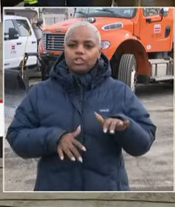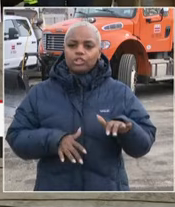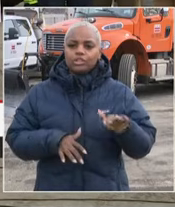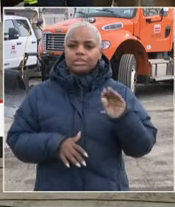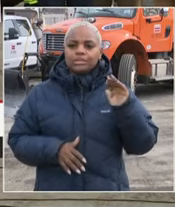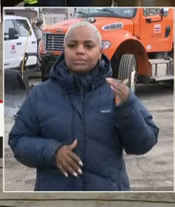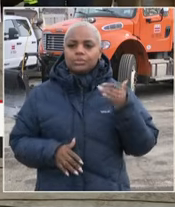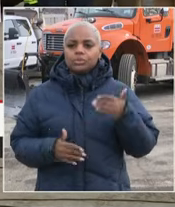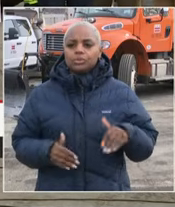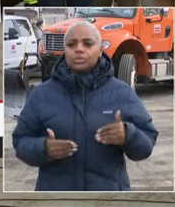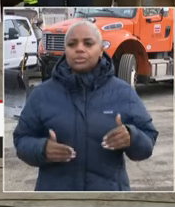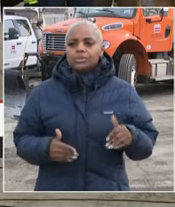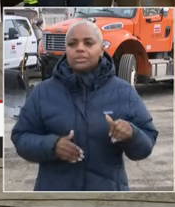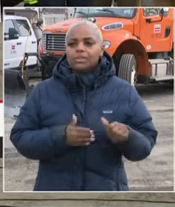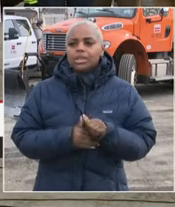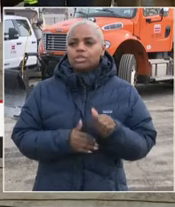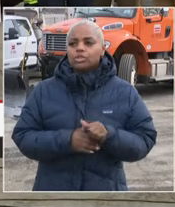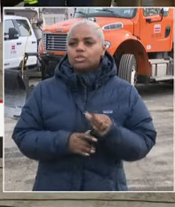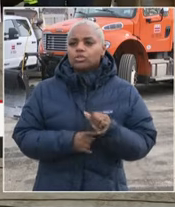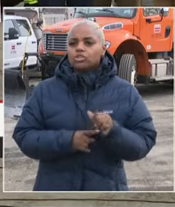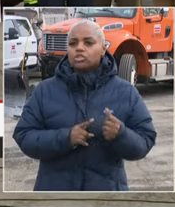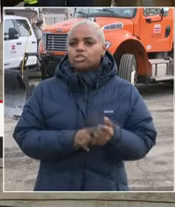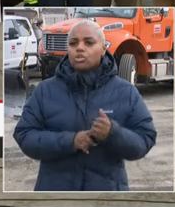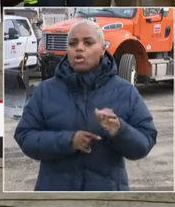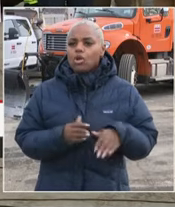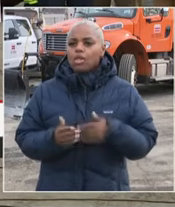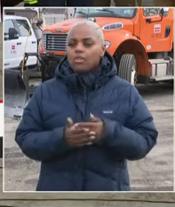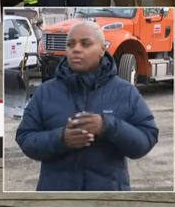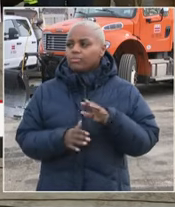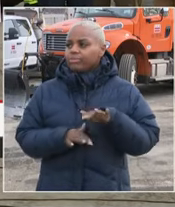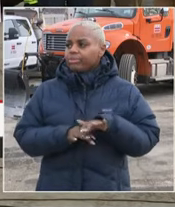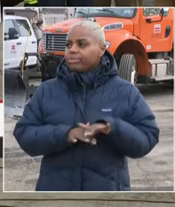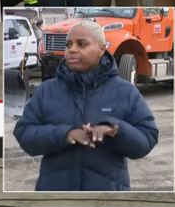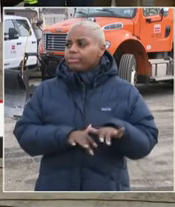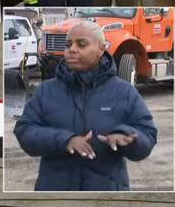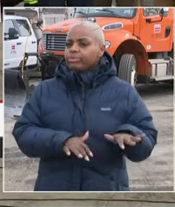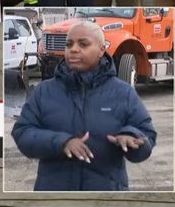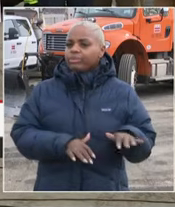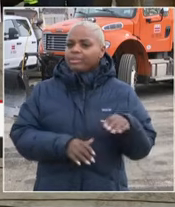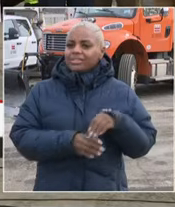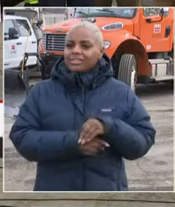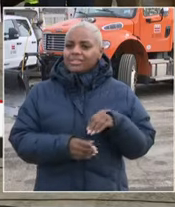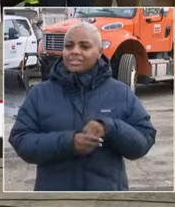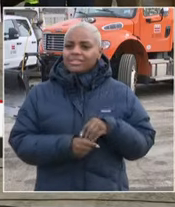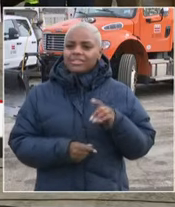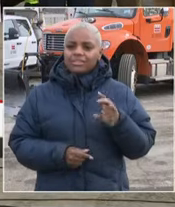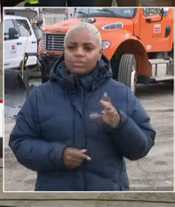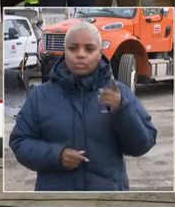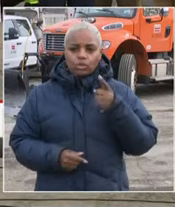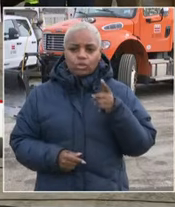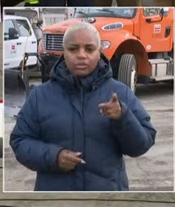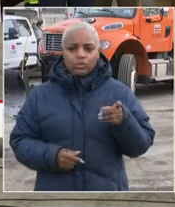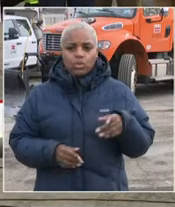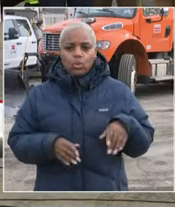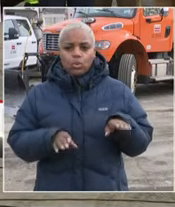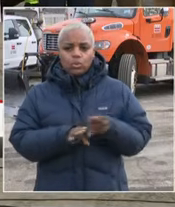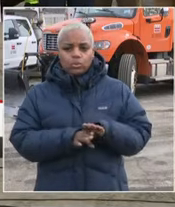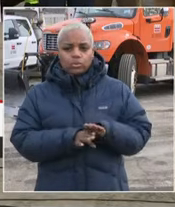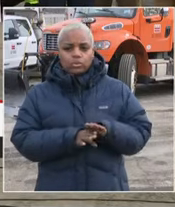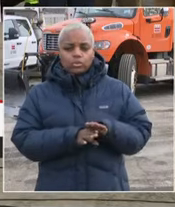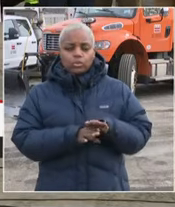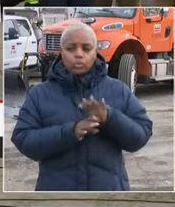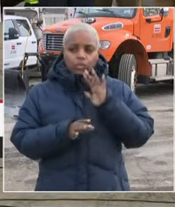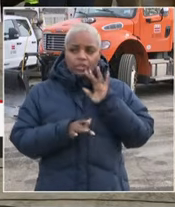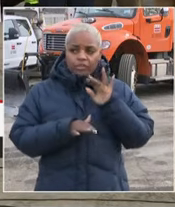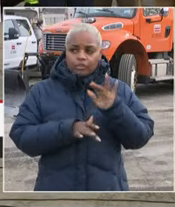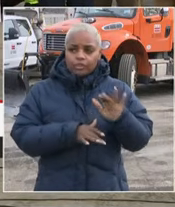flowing downriver into the District of Columbia. I'm just wondering if there's consideration of closing the river, closing the area. What your